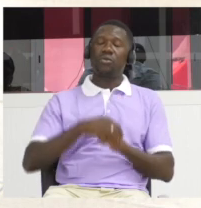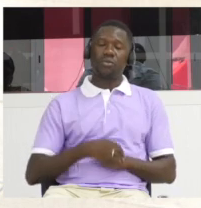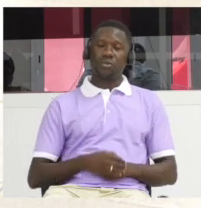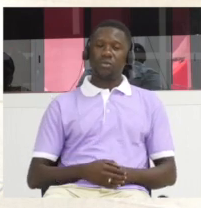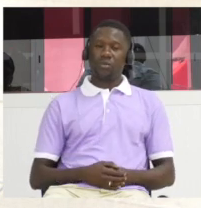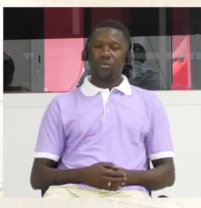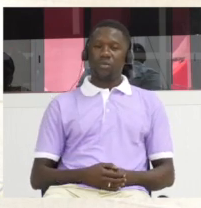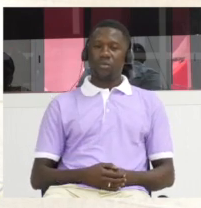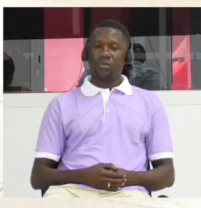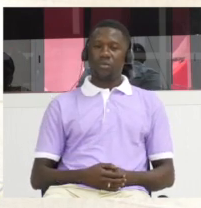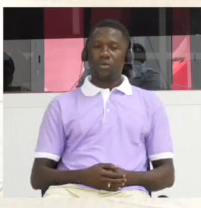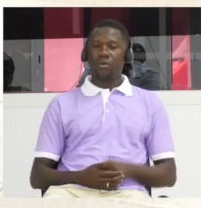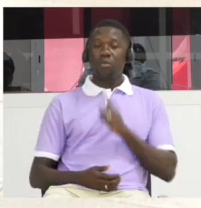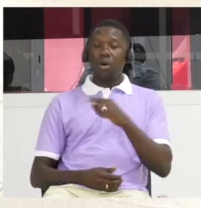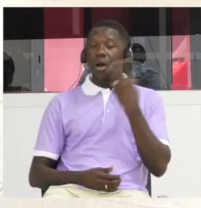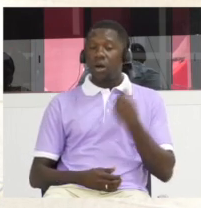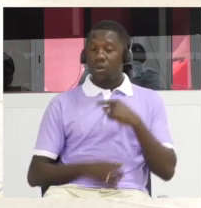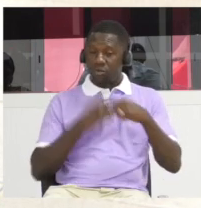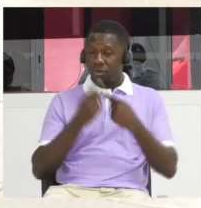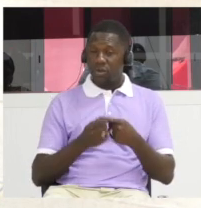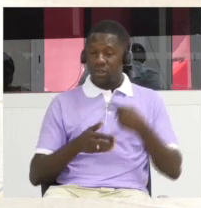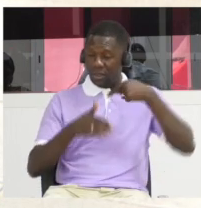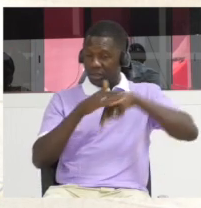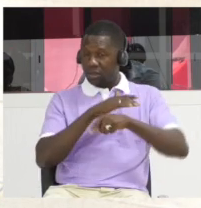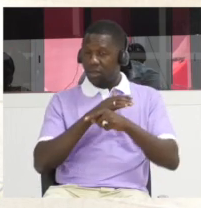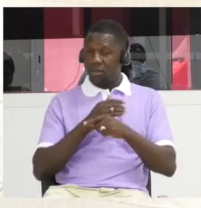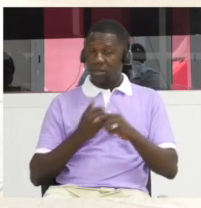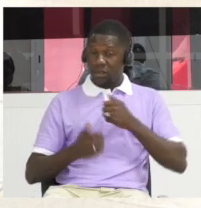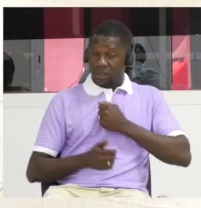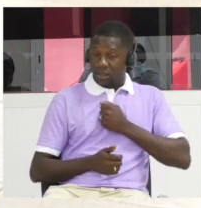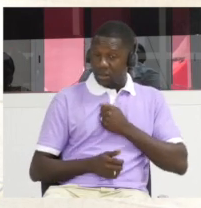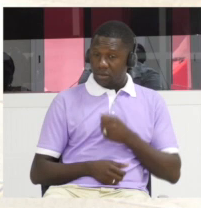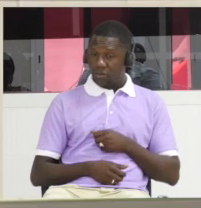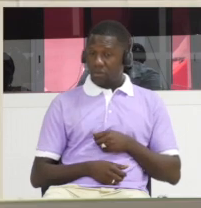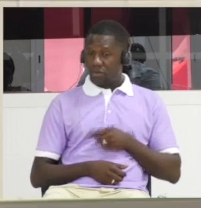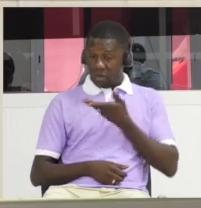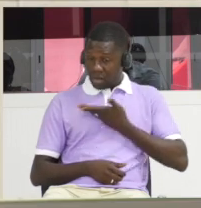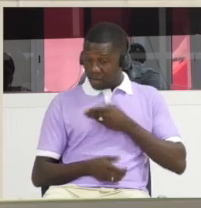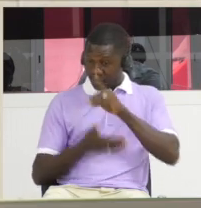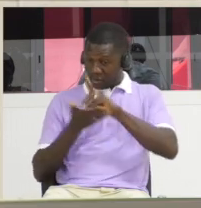But how about for internal threat? Was there any policy at all?